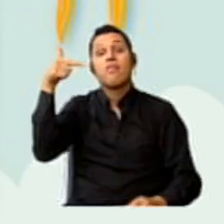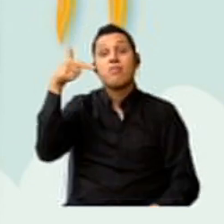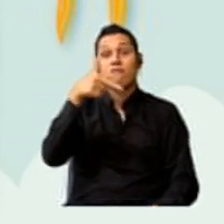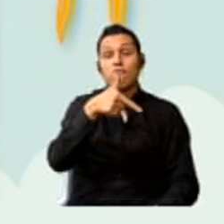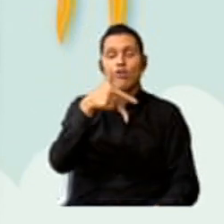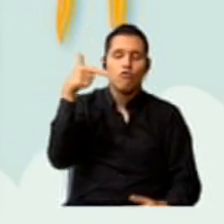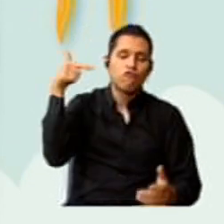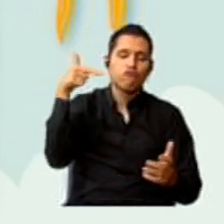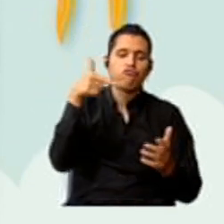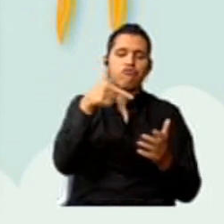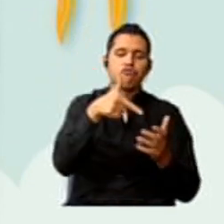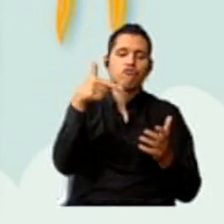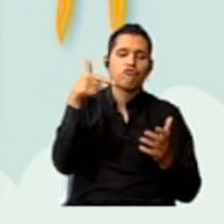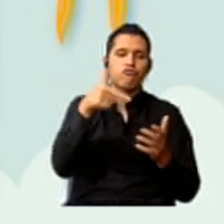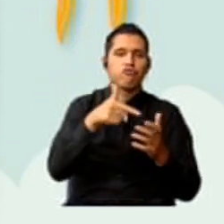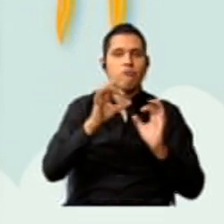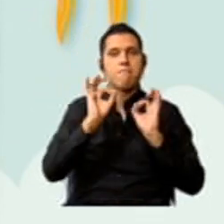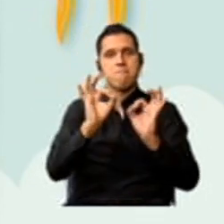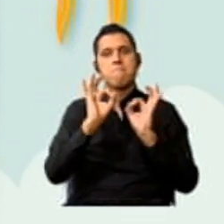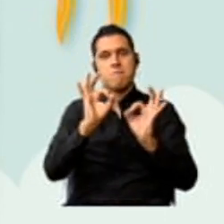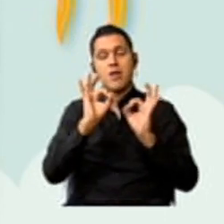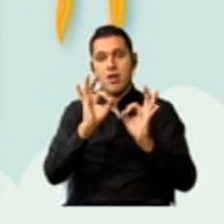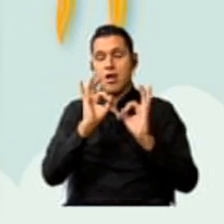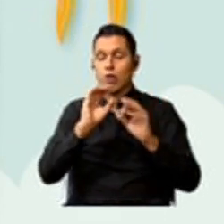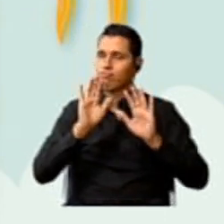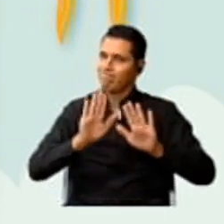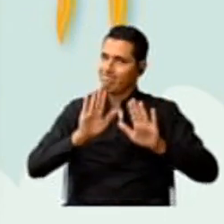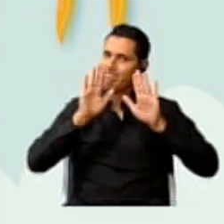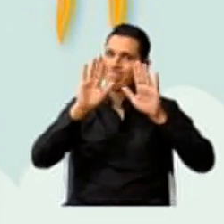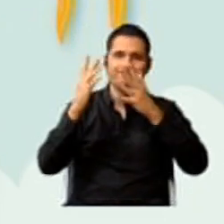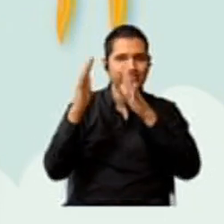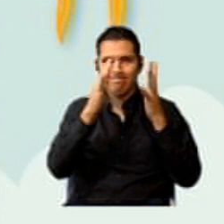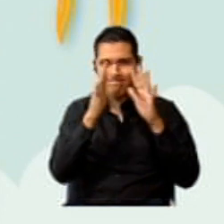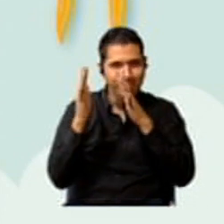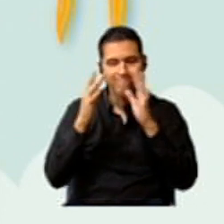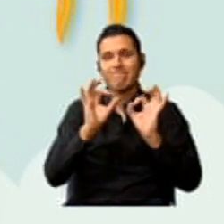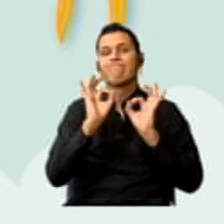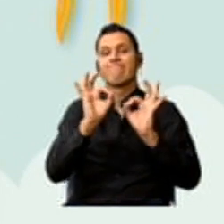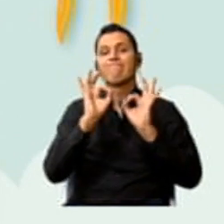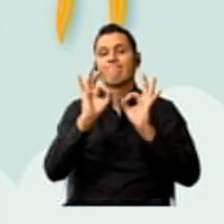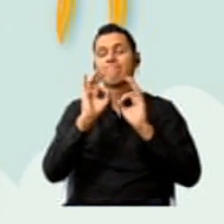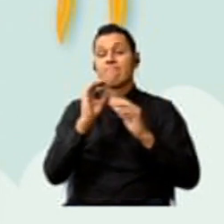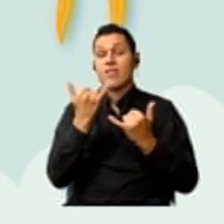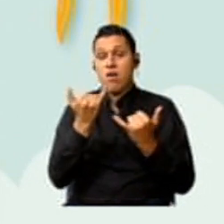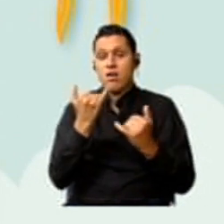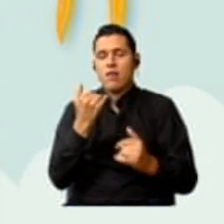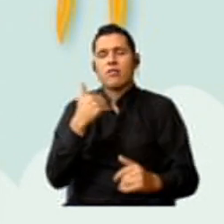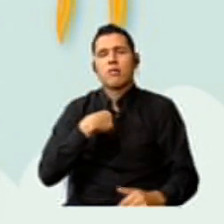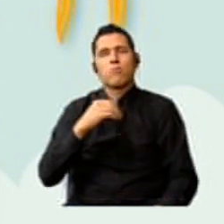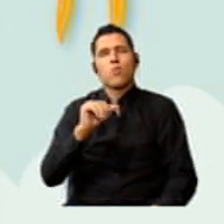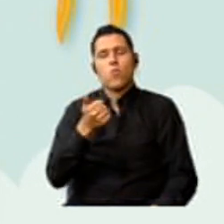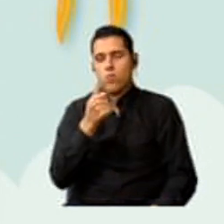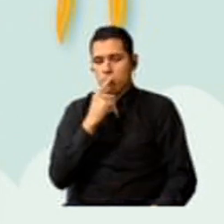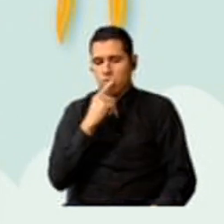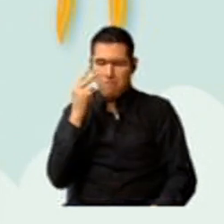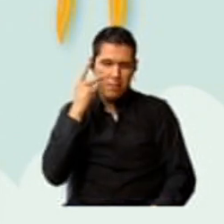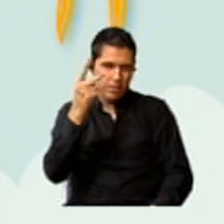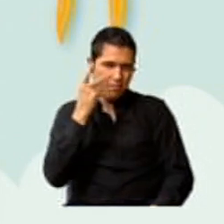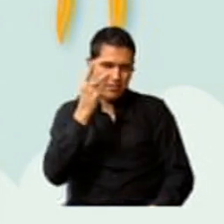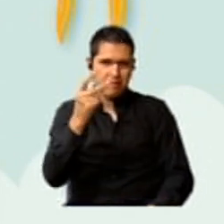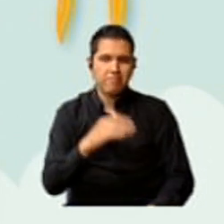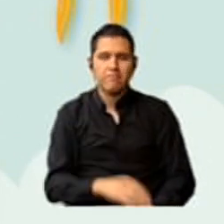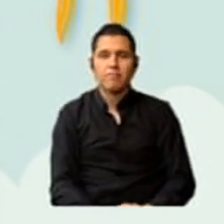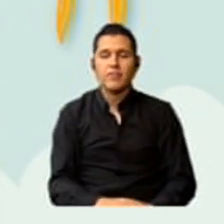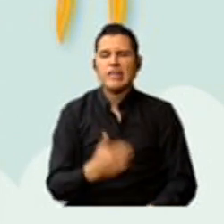drill. Oh, very good. Excellent. Very good. We have another one. Look, Waldo,